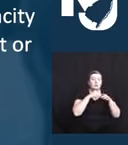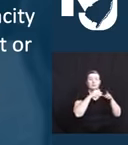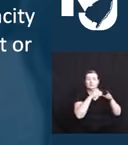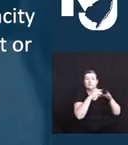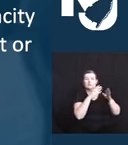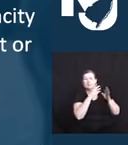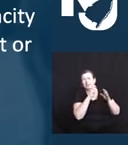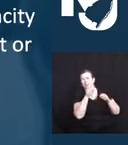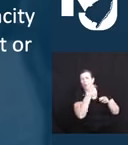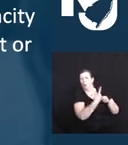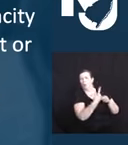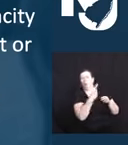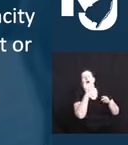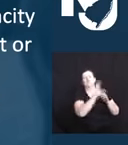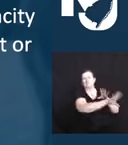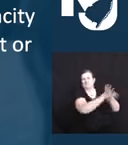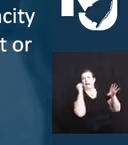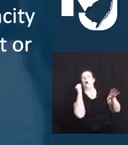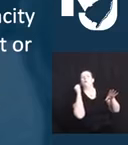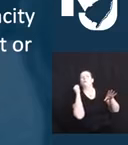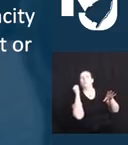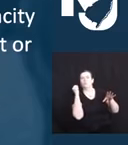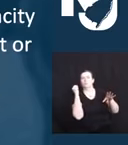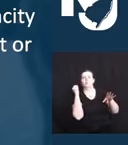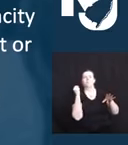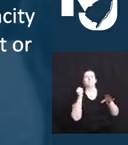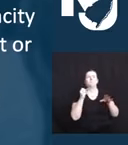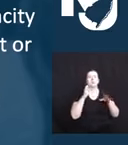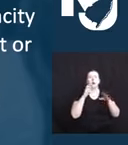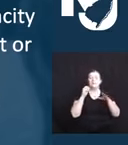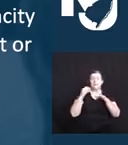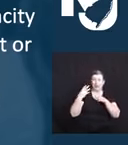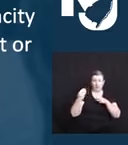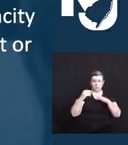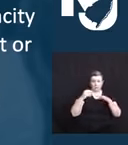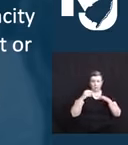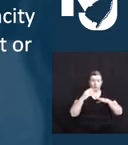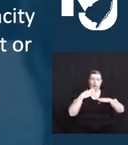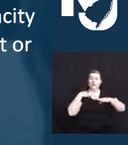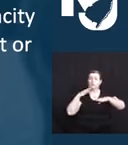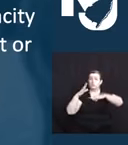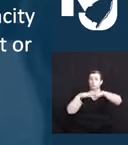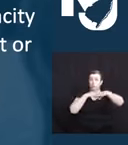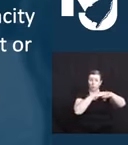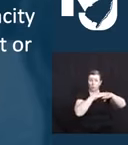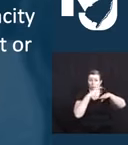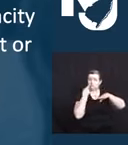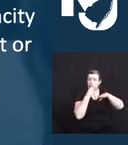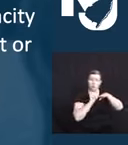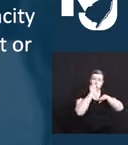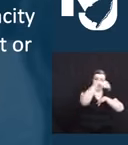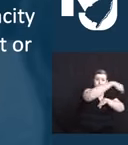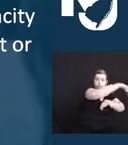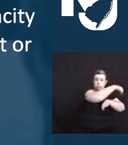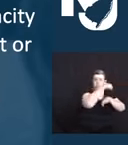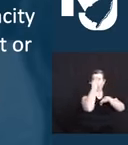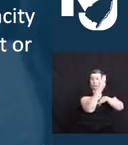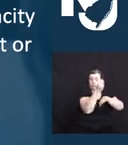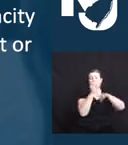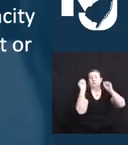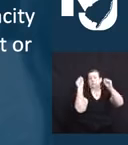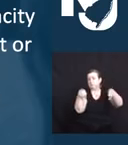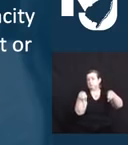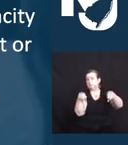in-person outdoor service at areas outside of the mall where feasible. Indoor entertainment businesses such as